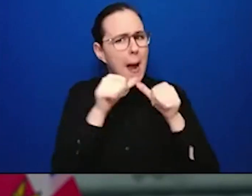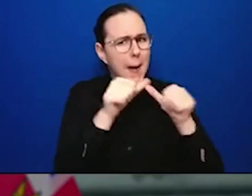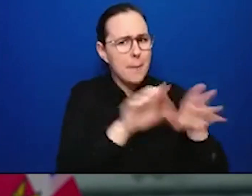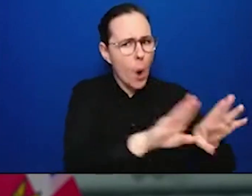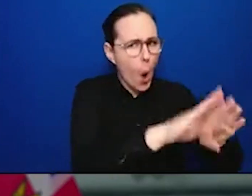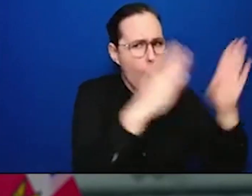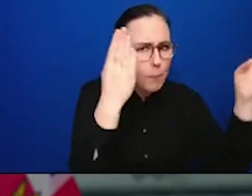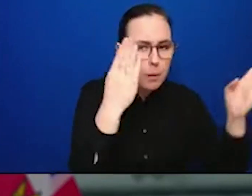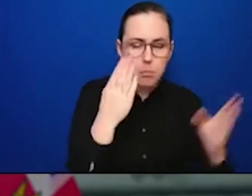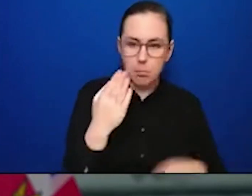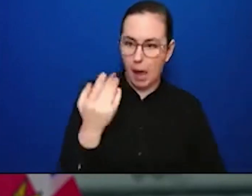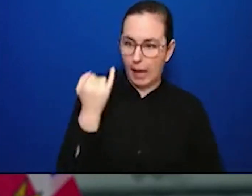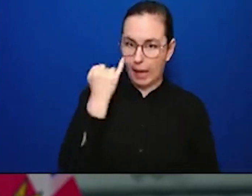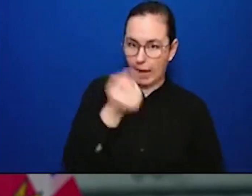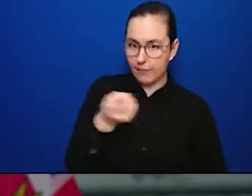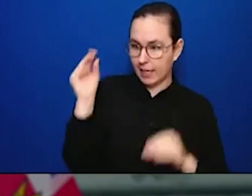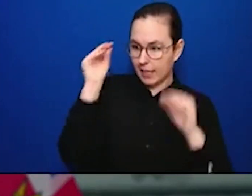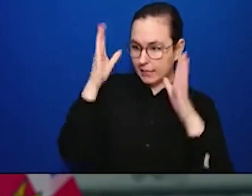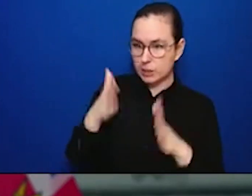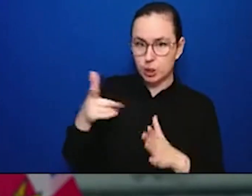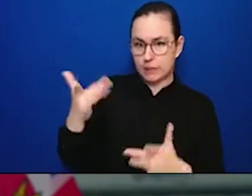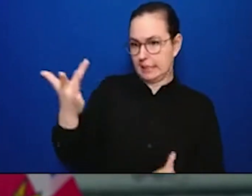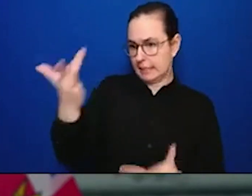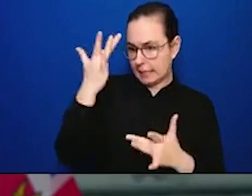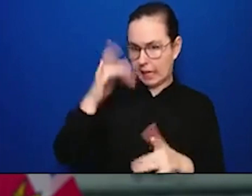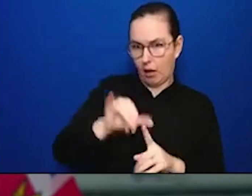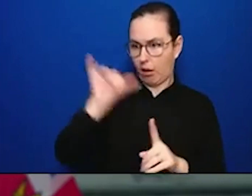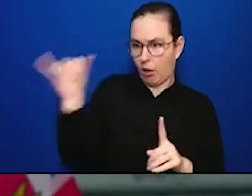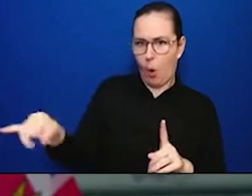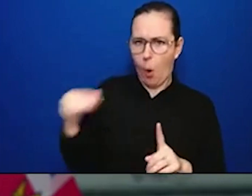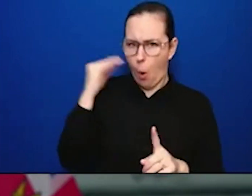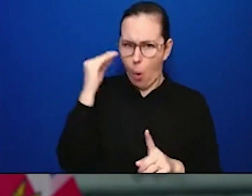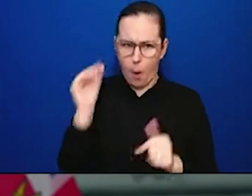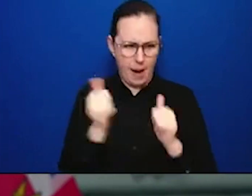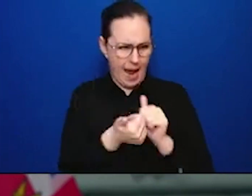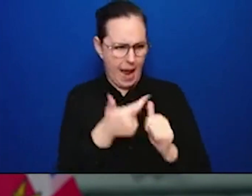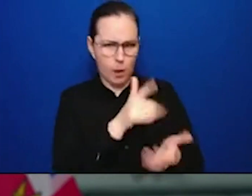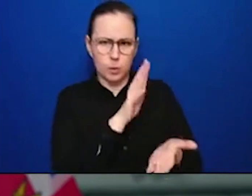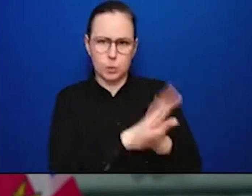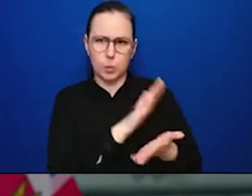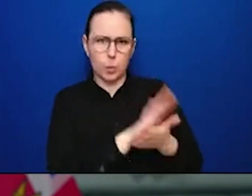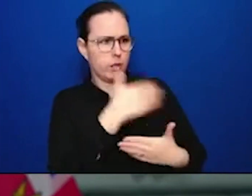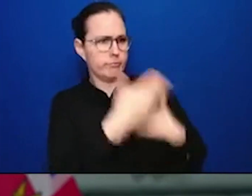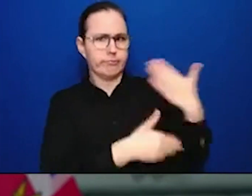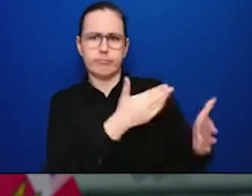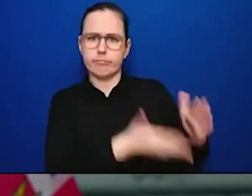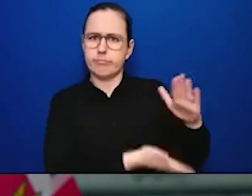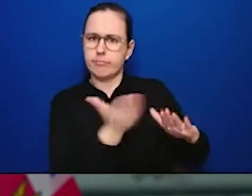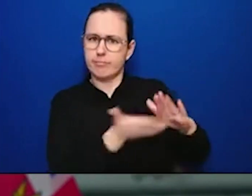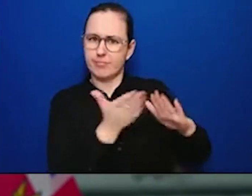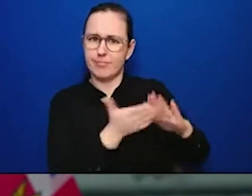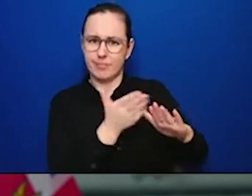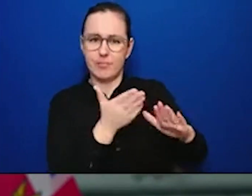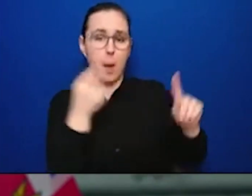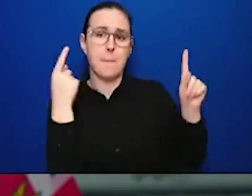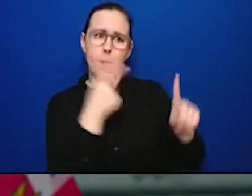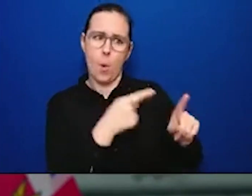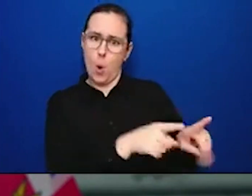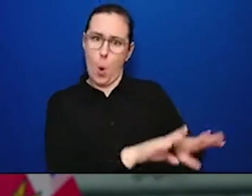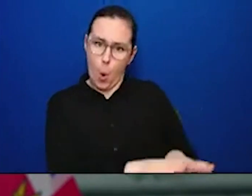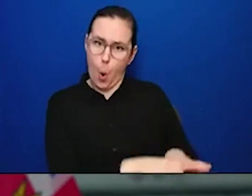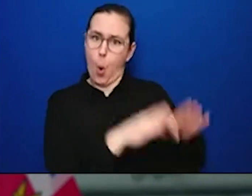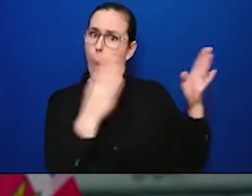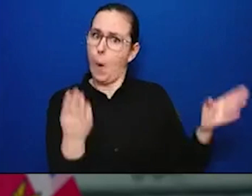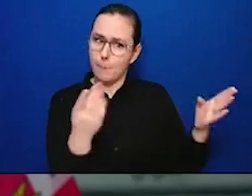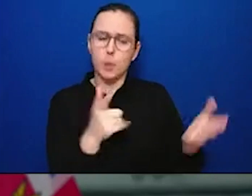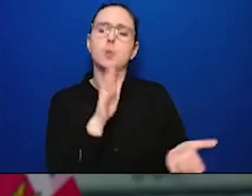school and reducing the risk of functional closures because of staff illness. It's essential that we keep our schools open for